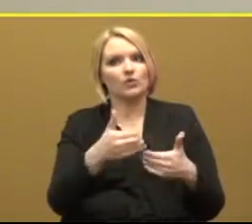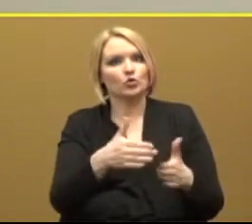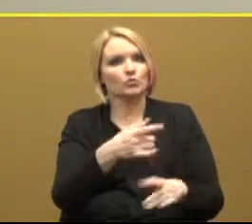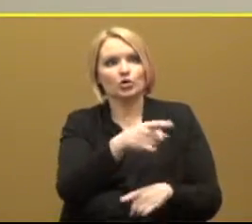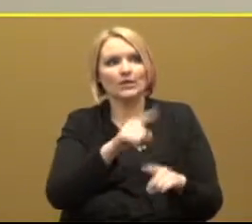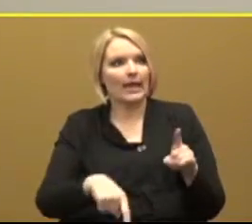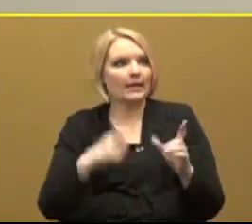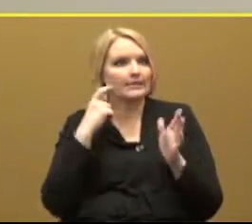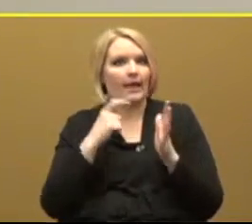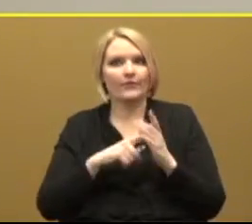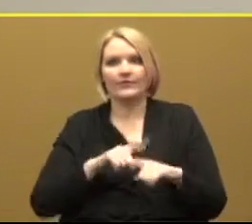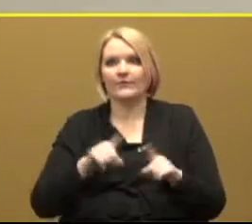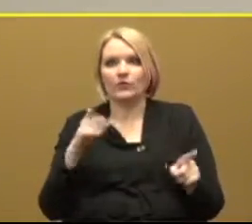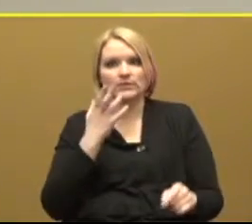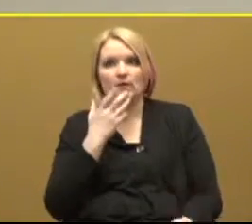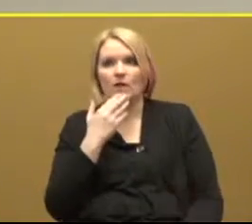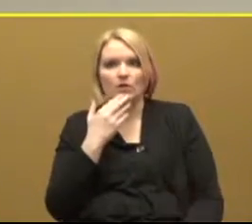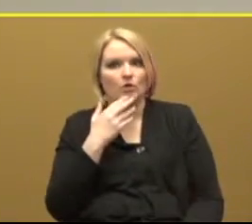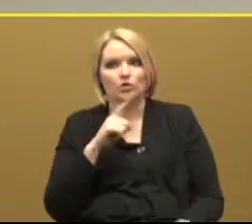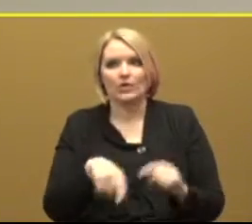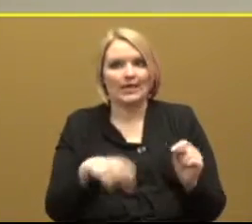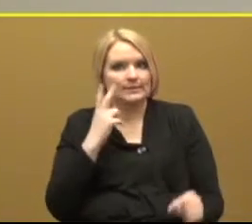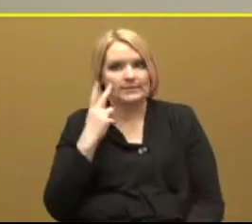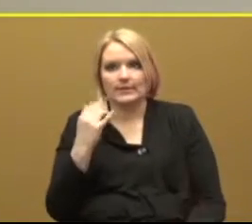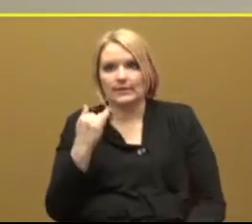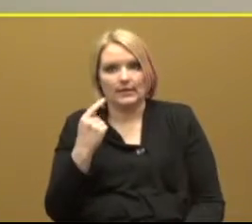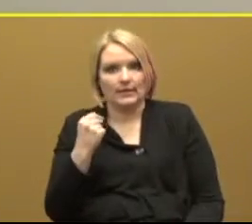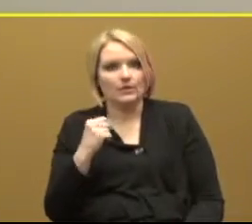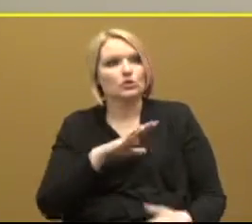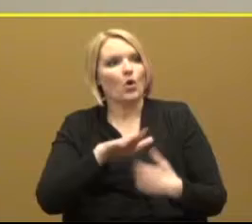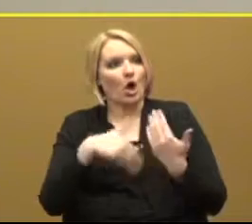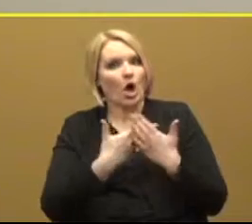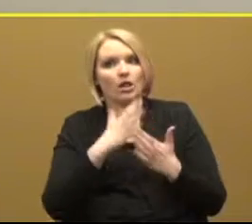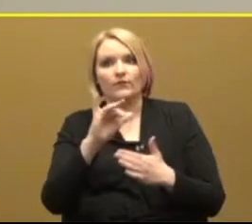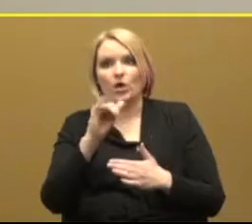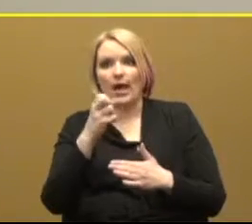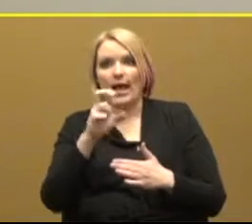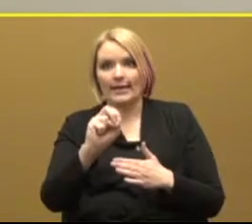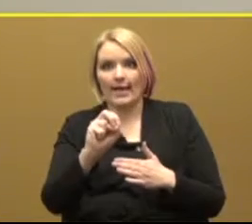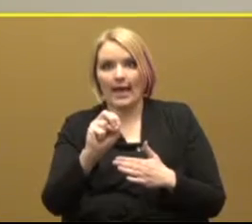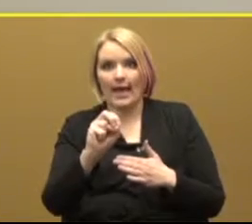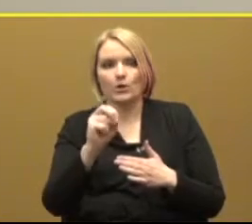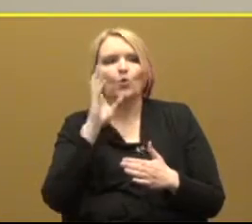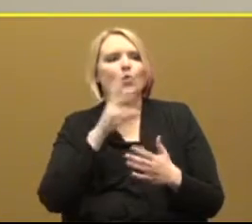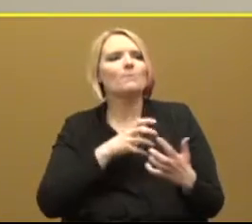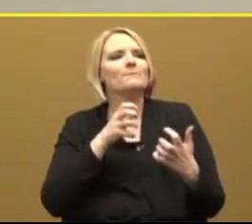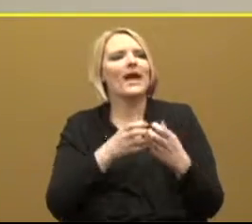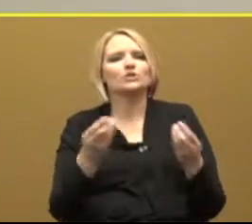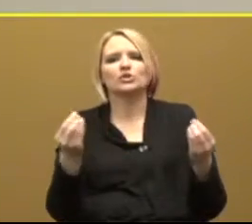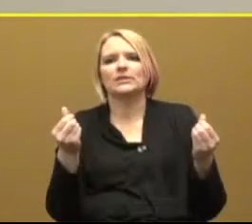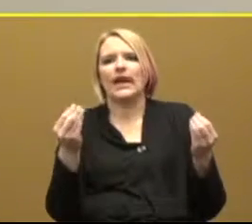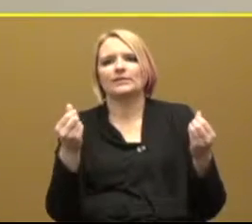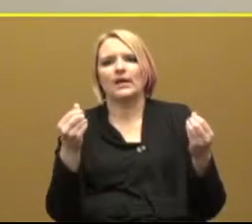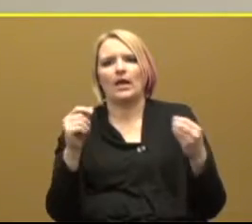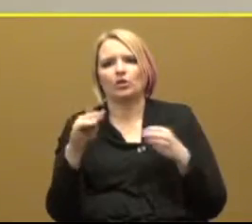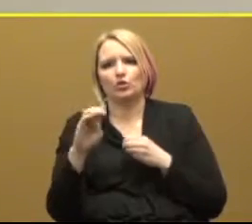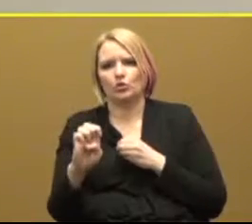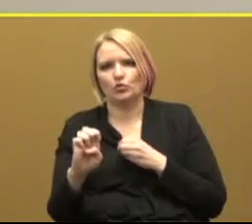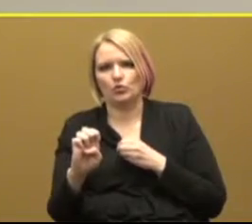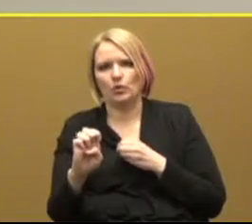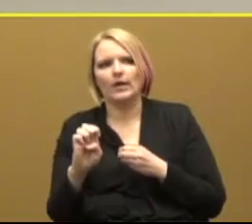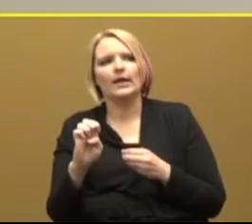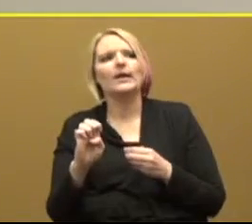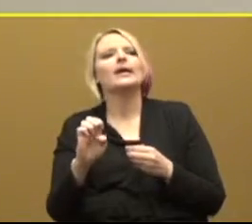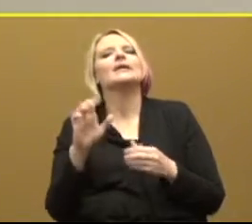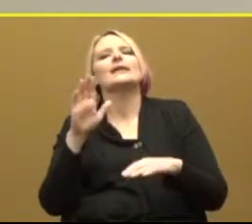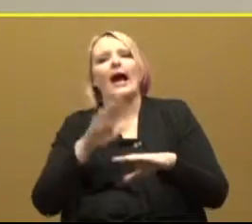cannot discriminate color in any way. So every one of her icons matches a tactile cue that is